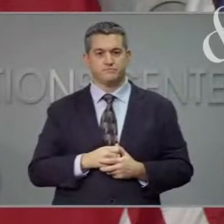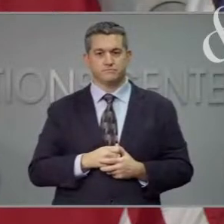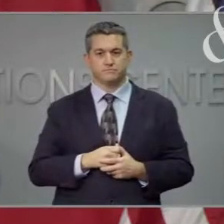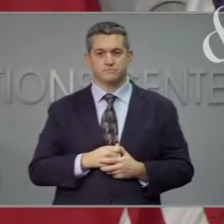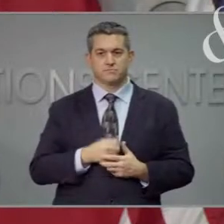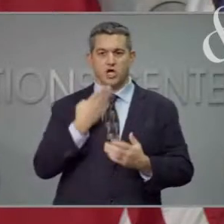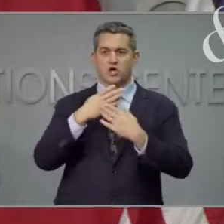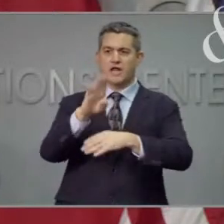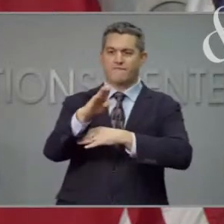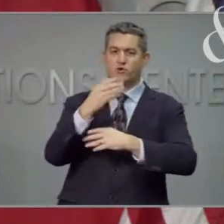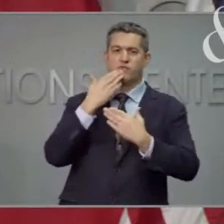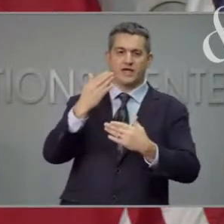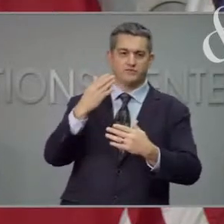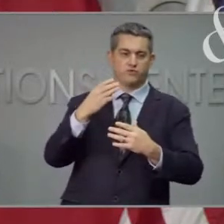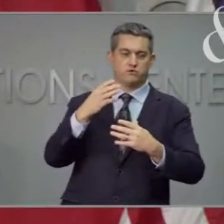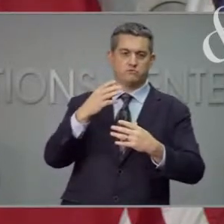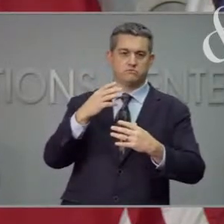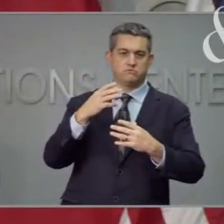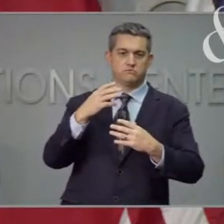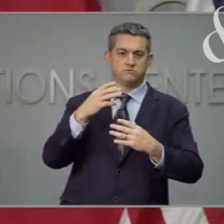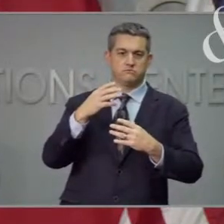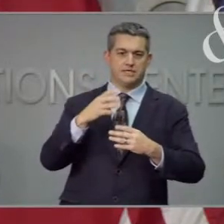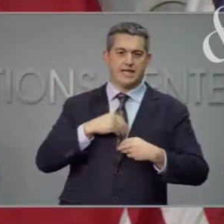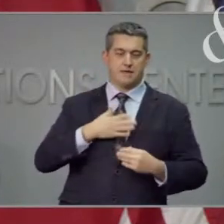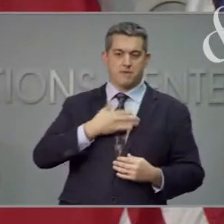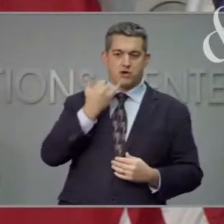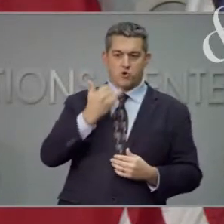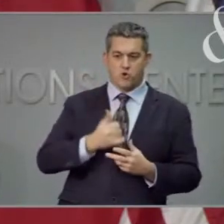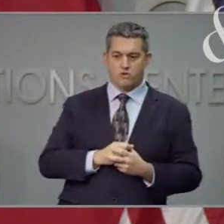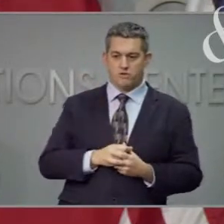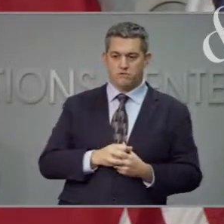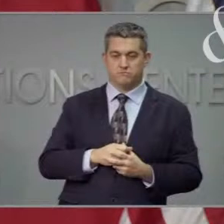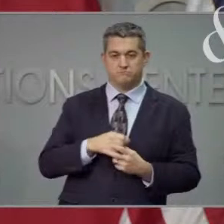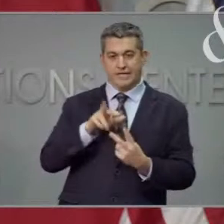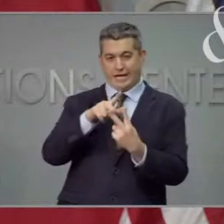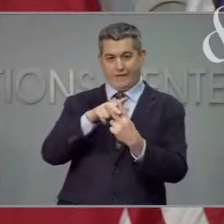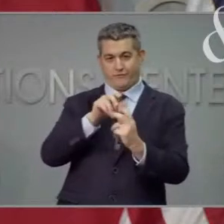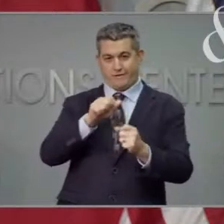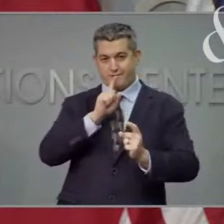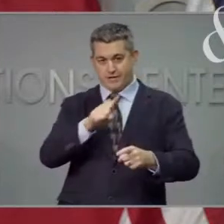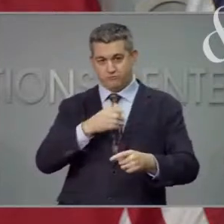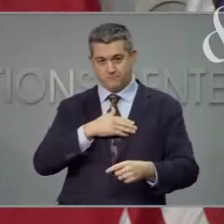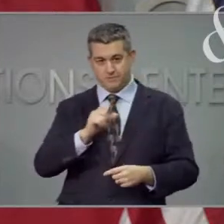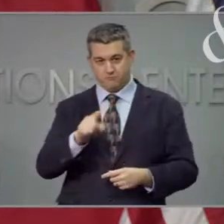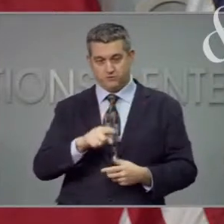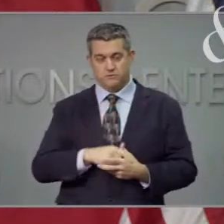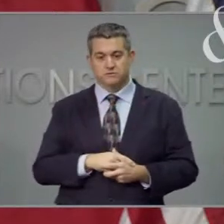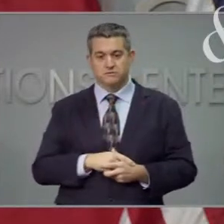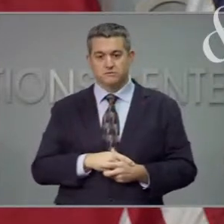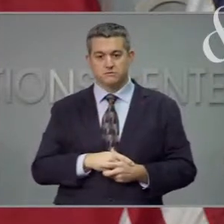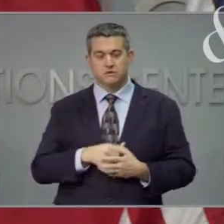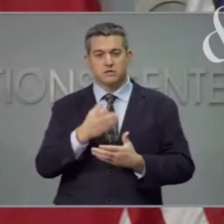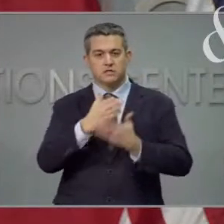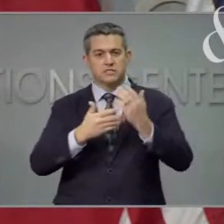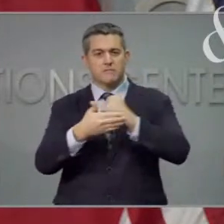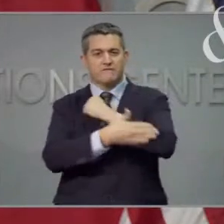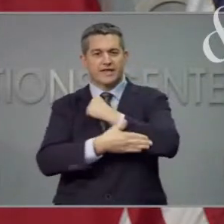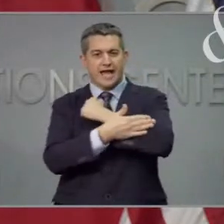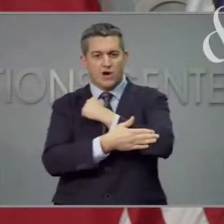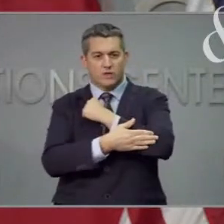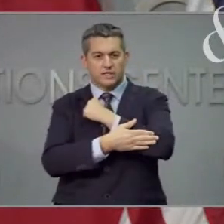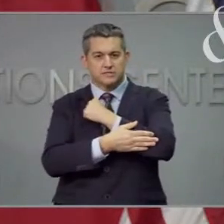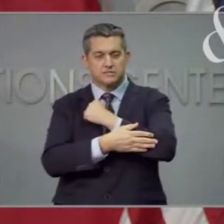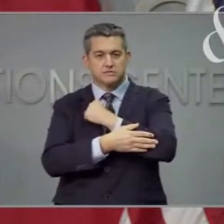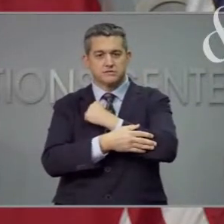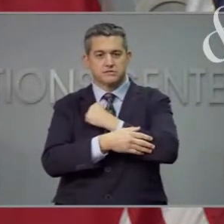Hi, good afternoon. Thanks for taking my call. This first question can either be answered by Damon or Karen. When you take a look at some of the counties in